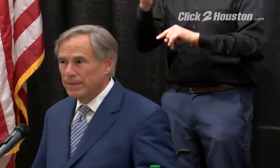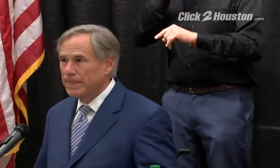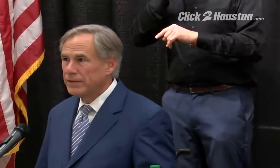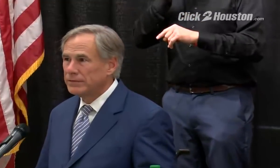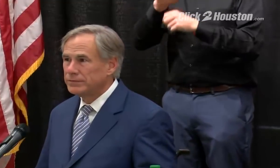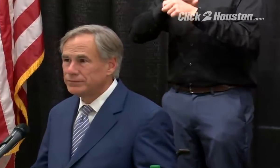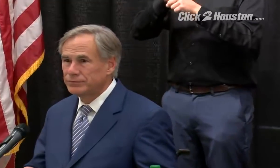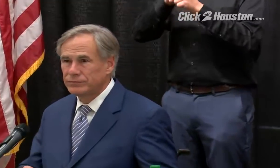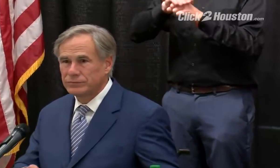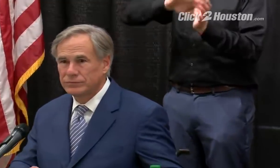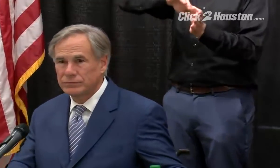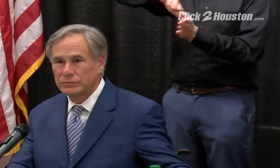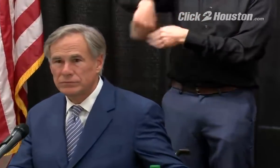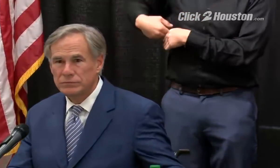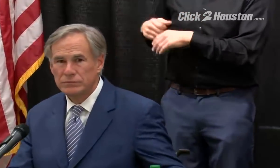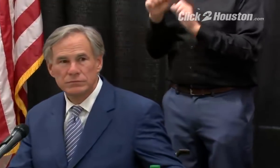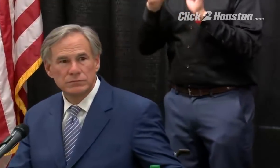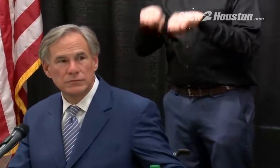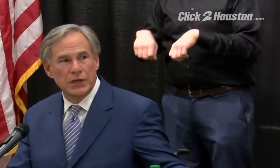more